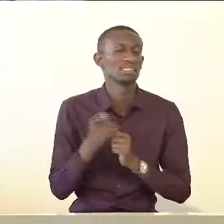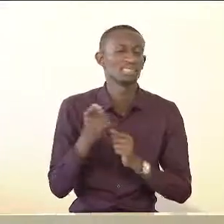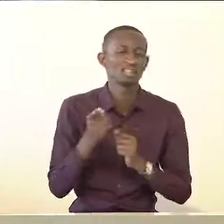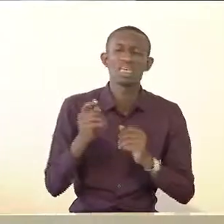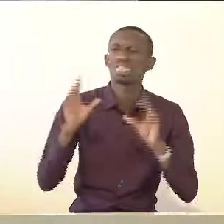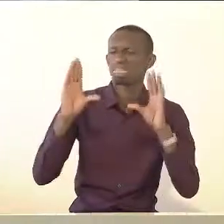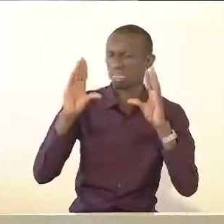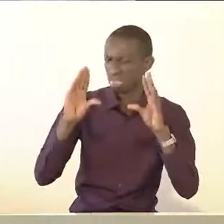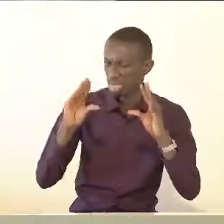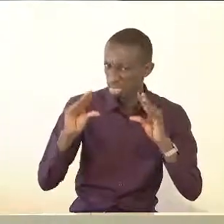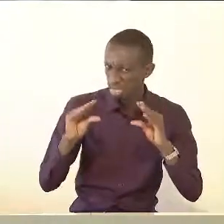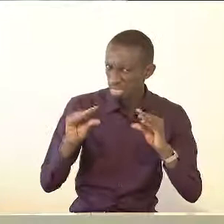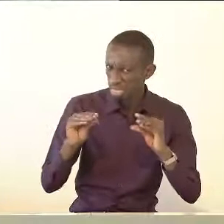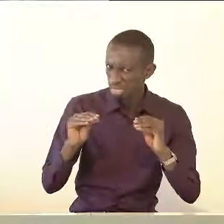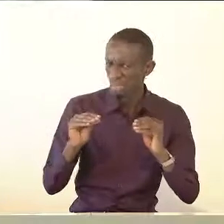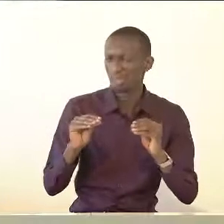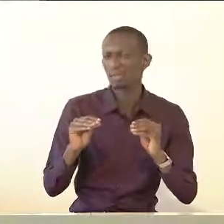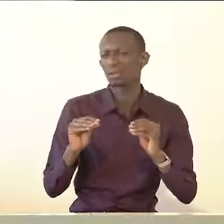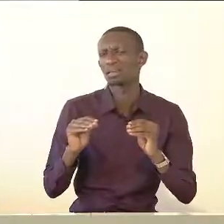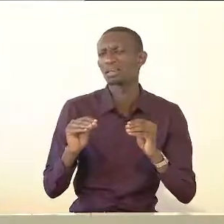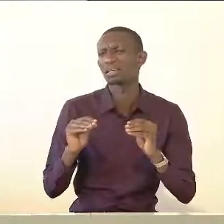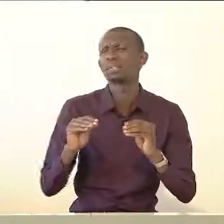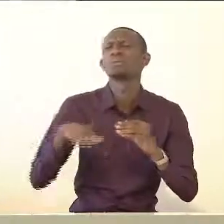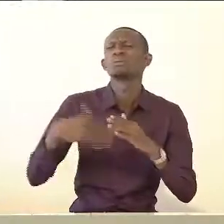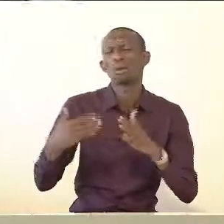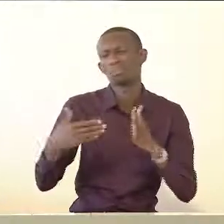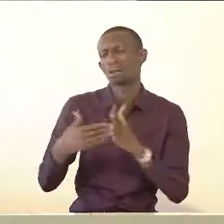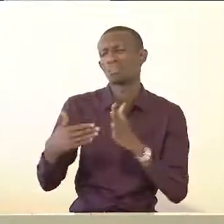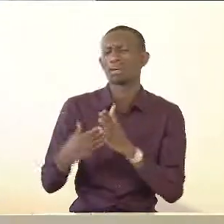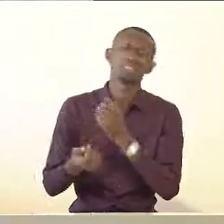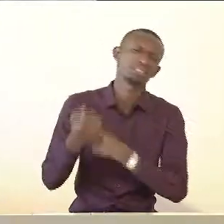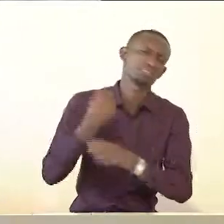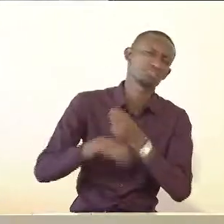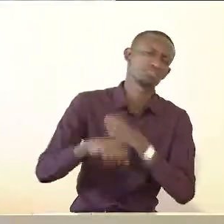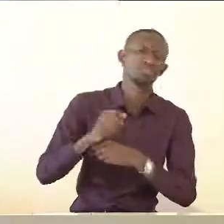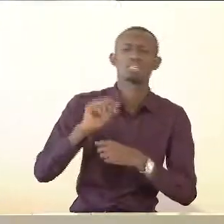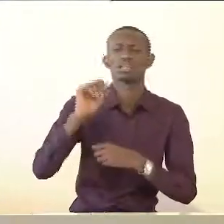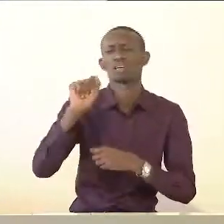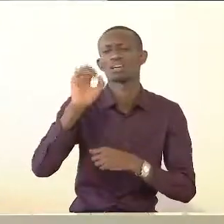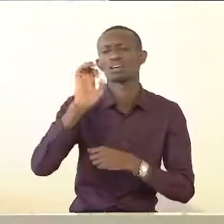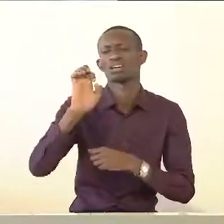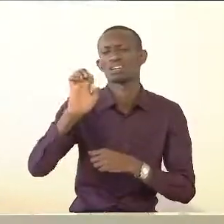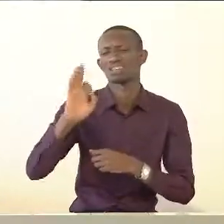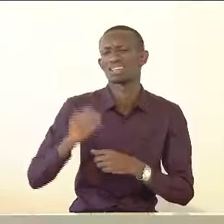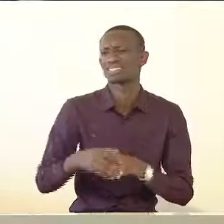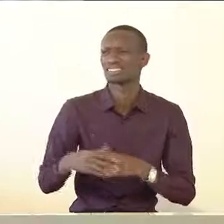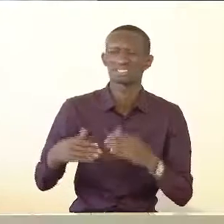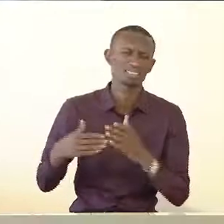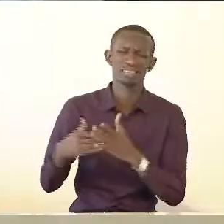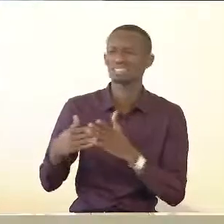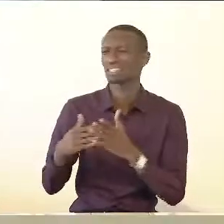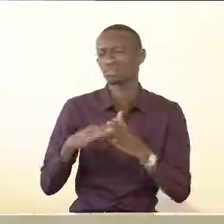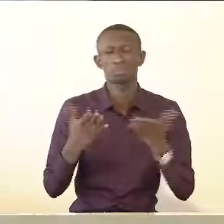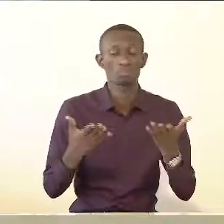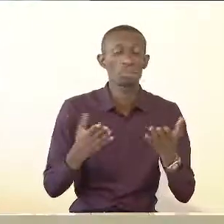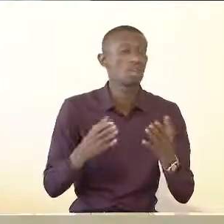it decreases something that causes that effect to happen. It suppresses the effect that has been causing either increase in